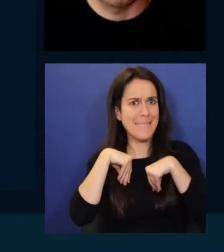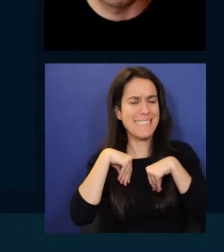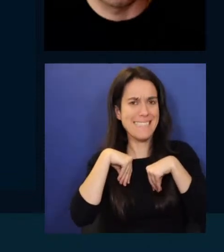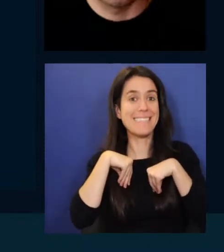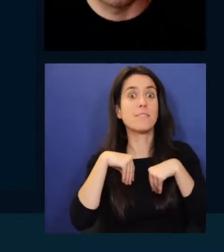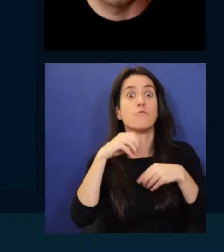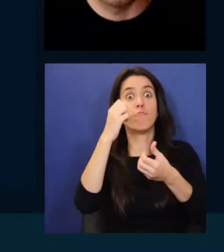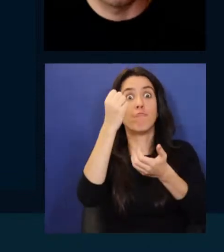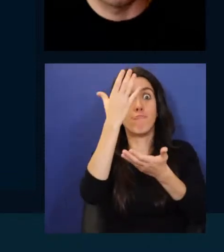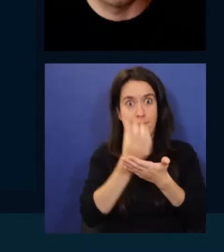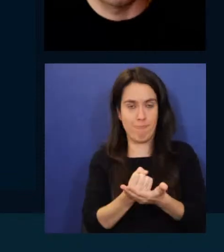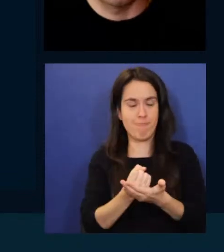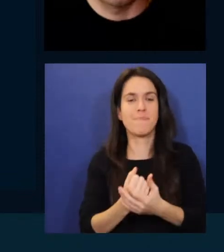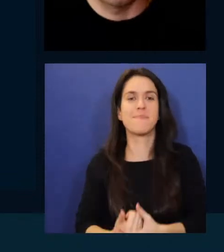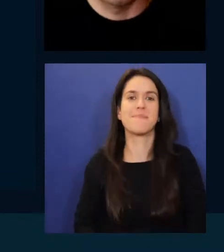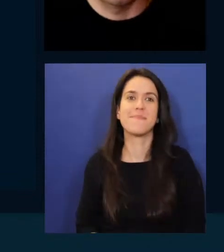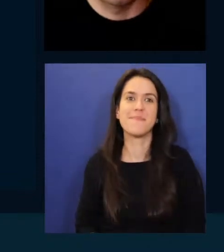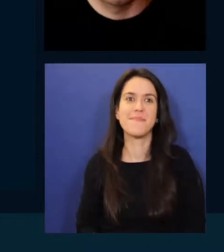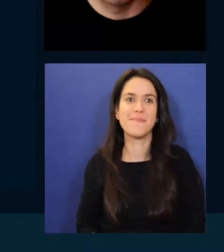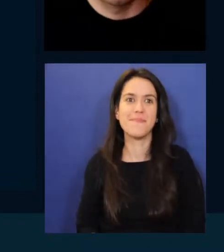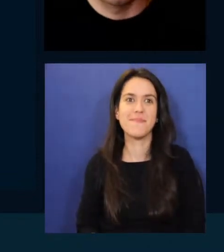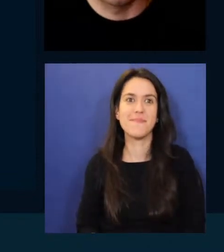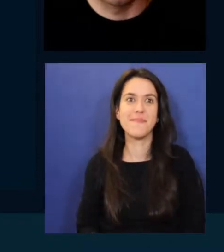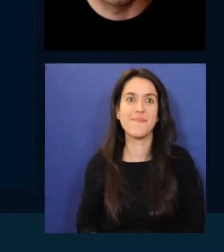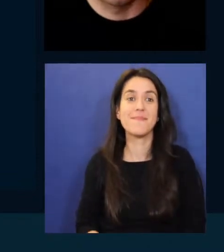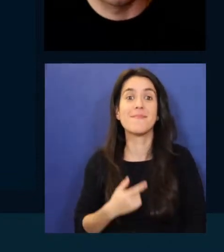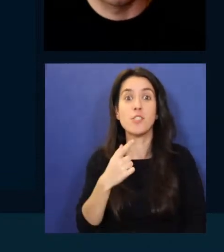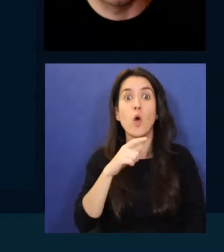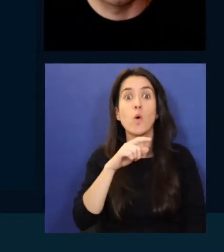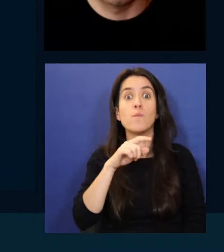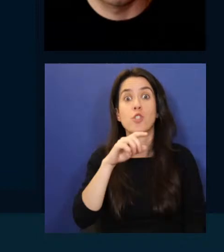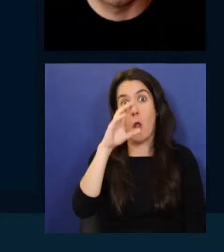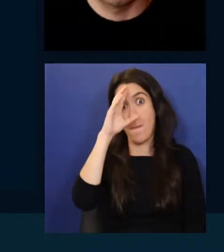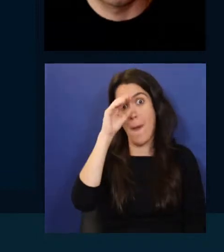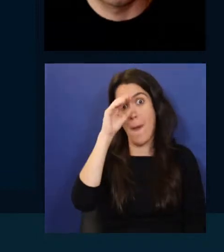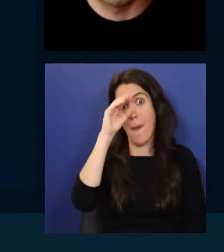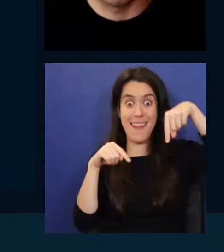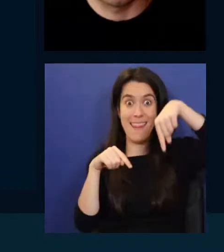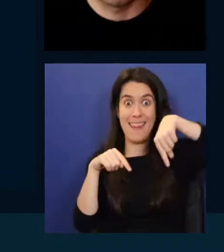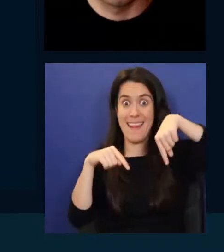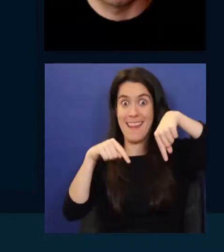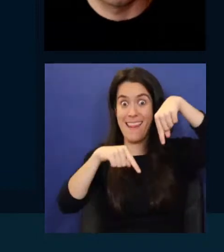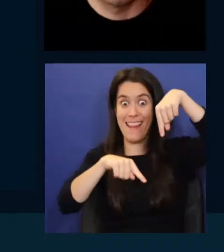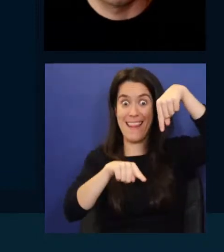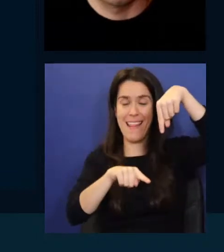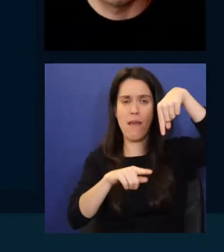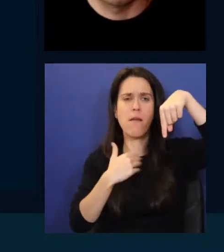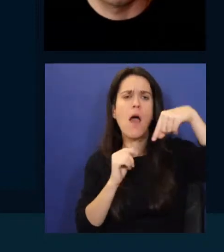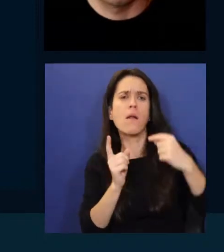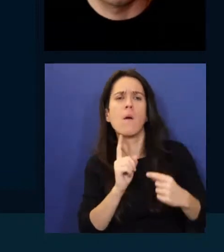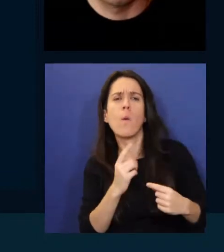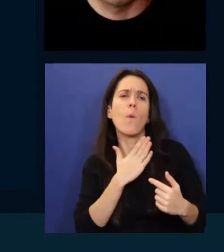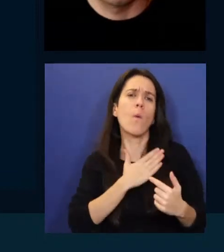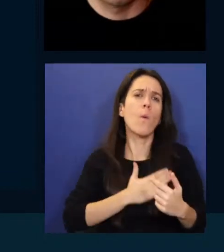share. John has the flexibility to choose where and how he wants to consume the